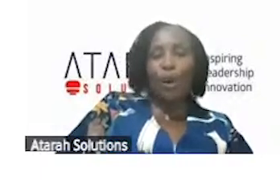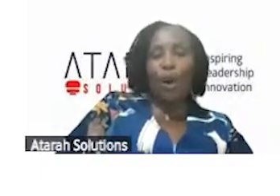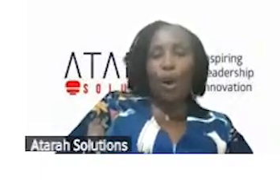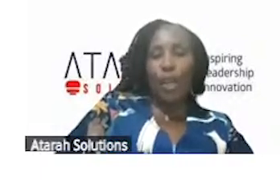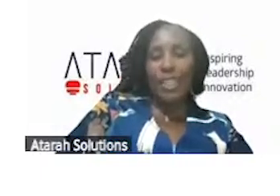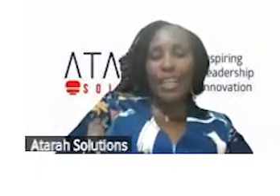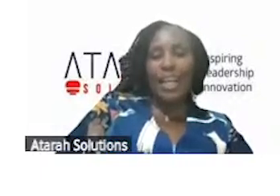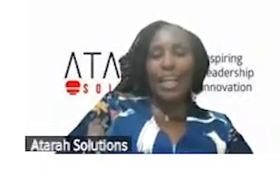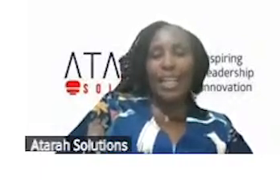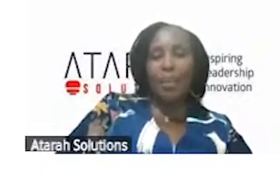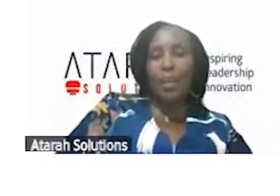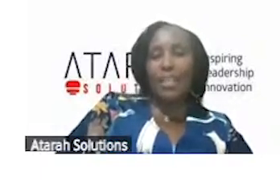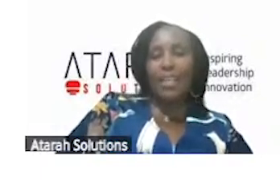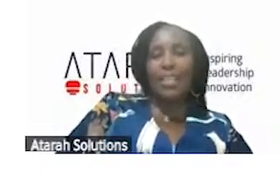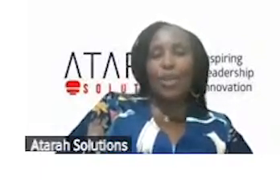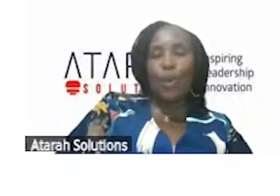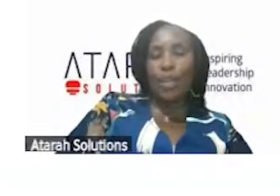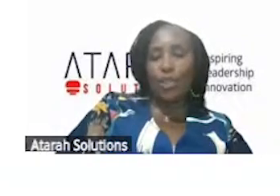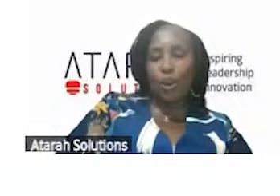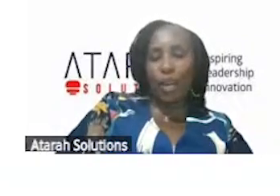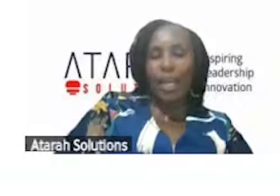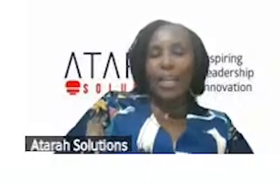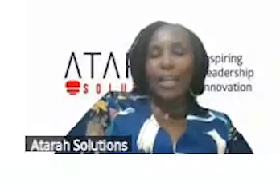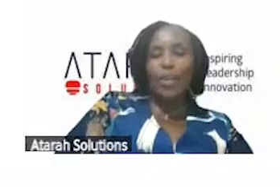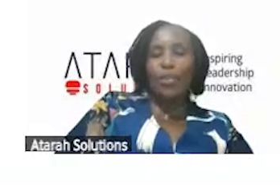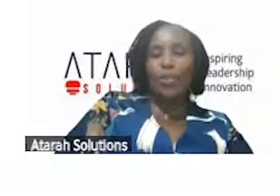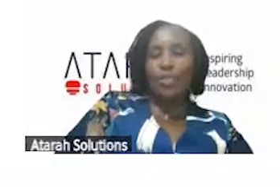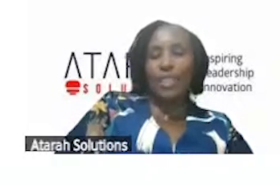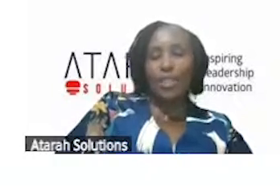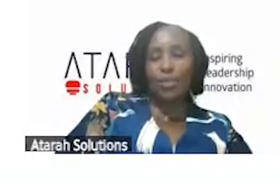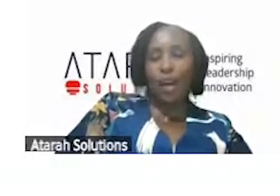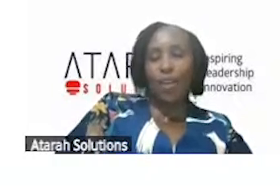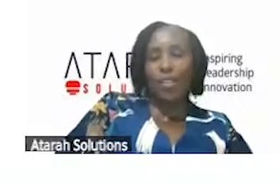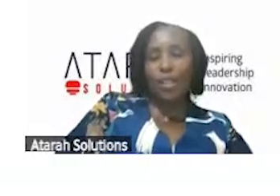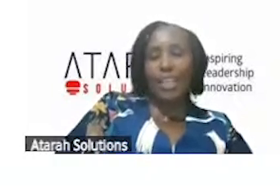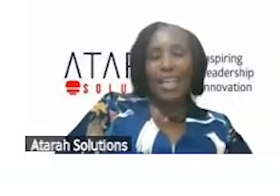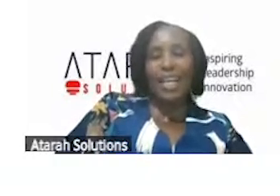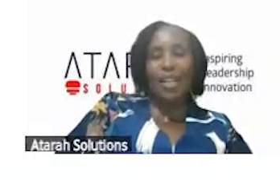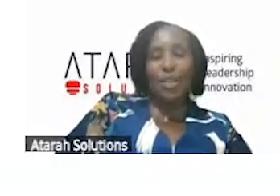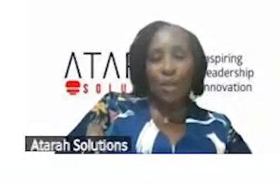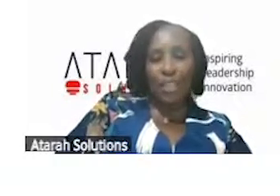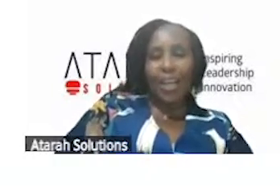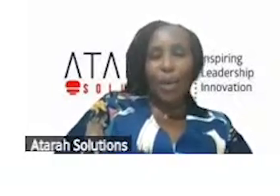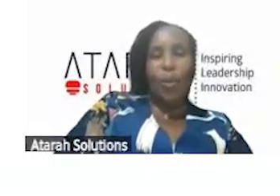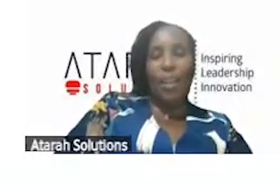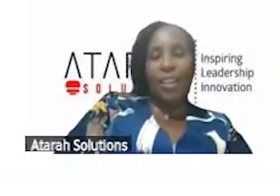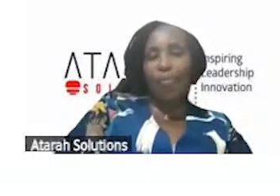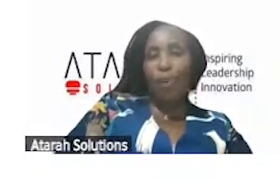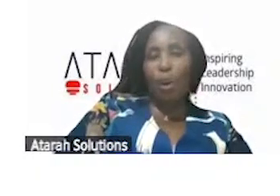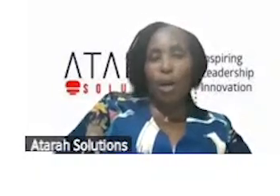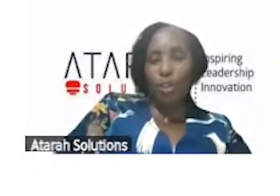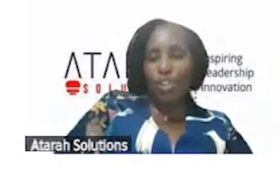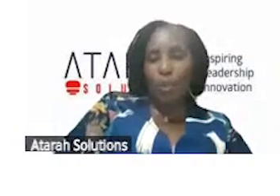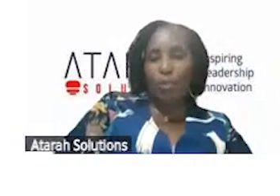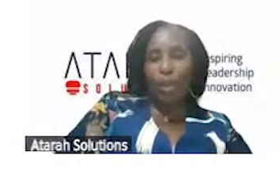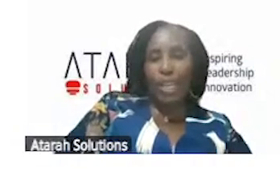for a holiday in a place that you will enjoy, then you need to visit Tufaha Resort in Nanyuki. We were there for